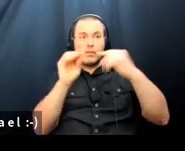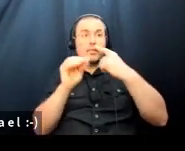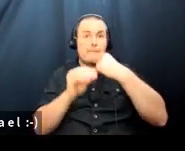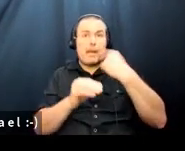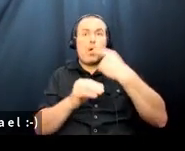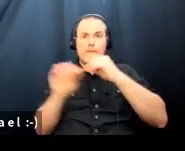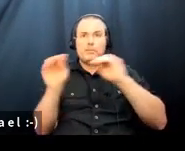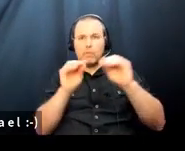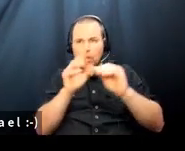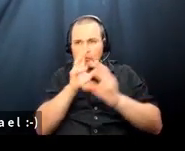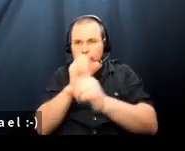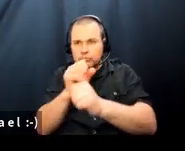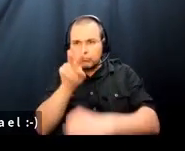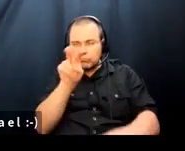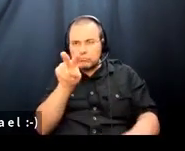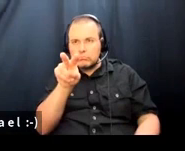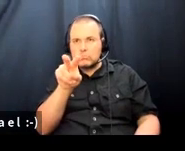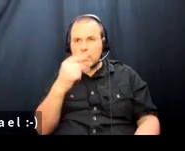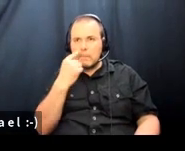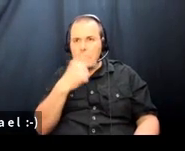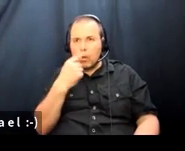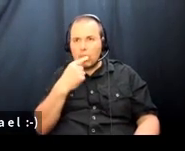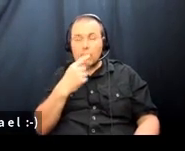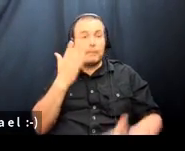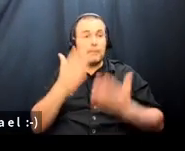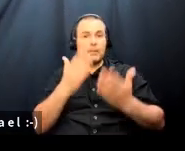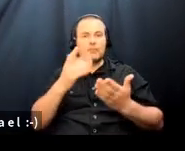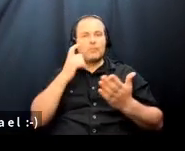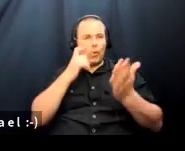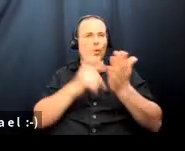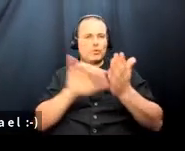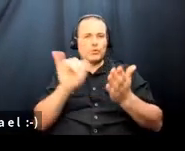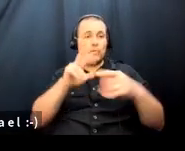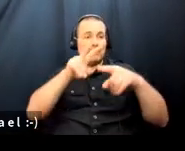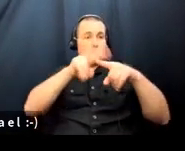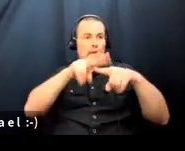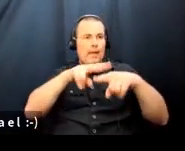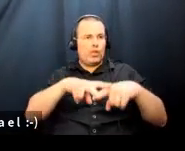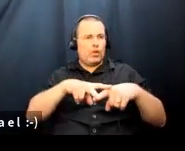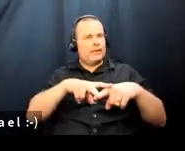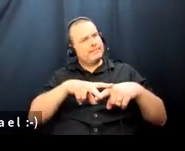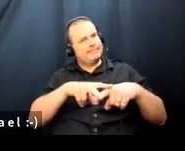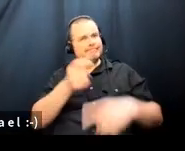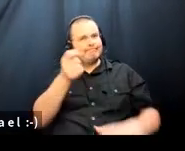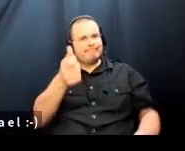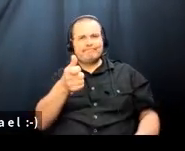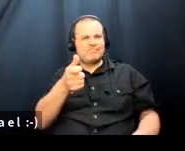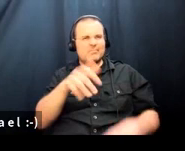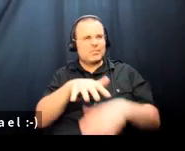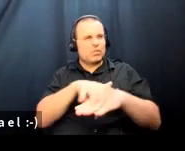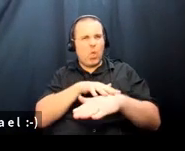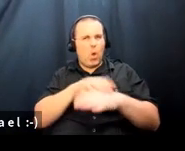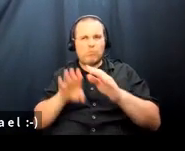that vocabulary is very slow to develop. So when you expect a child to have 10 words or